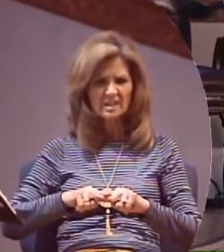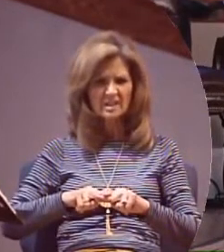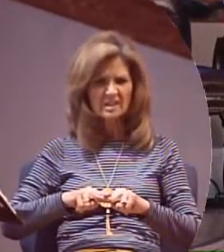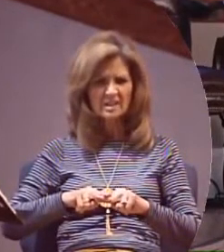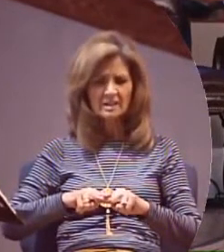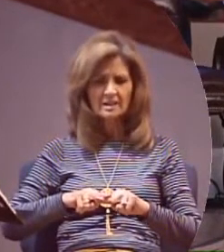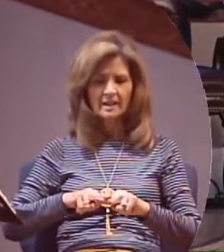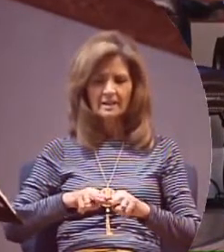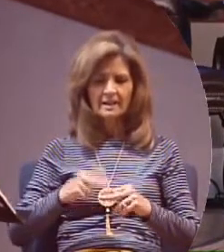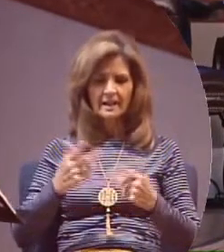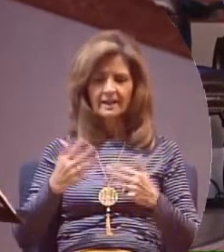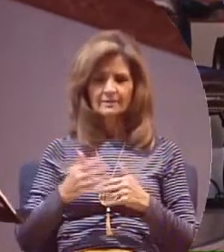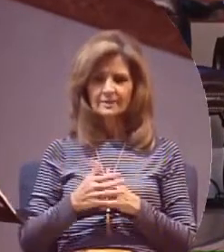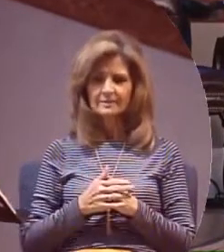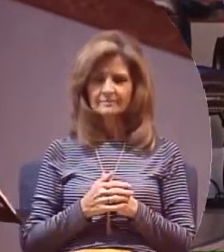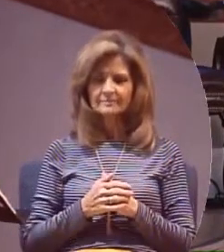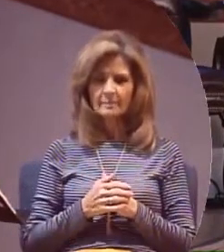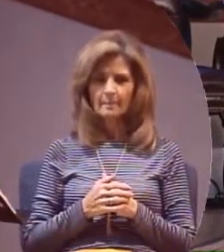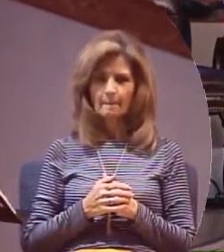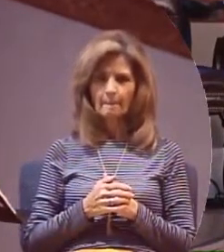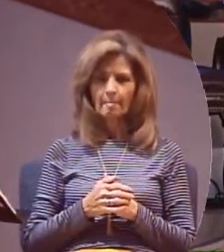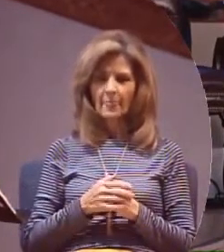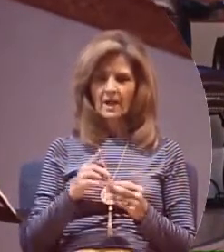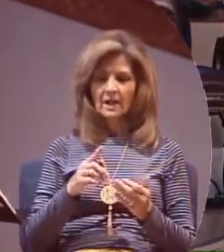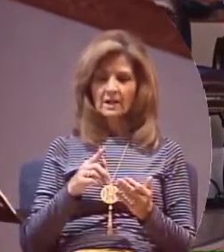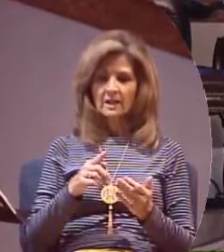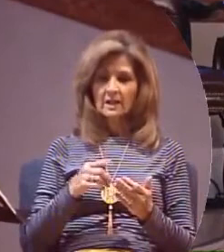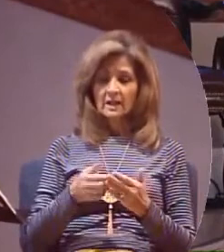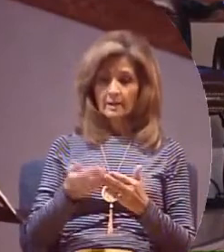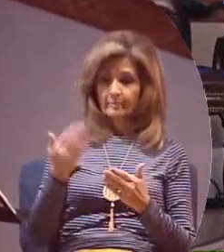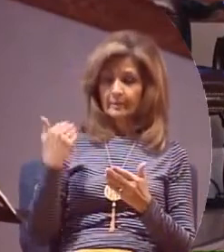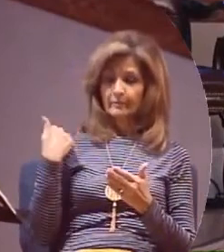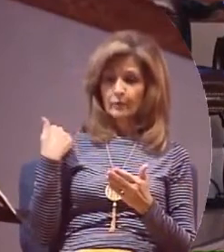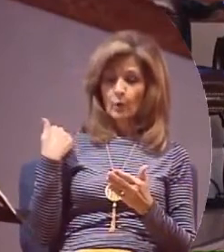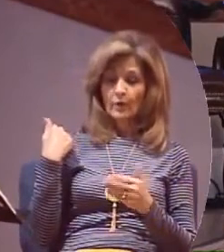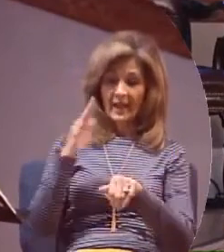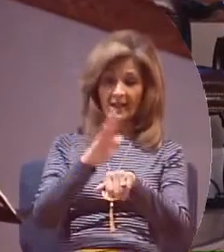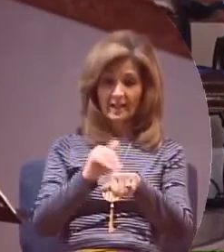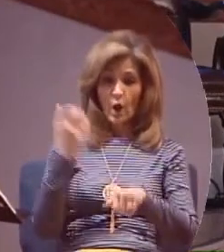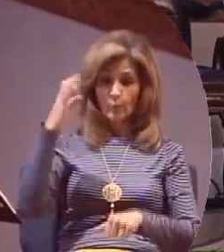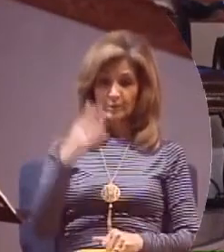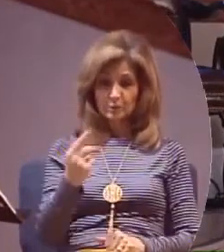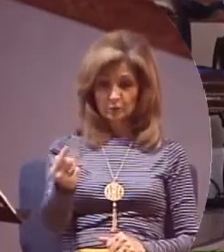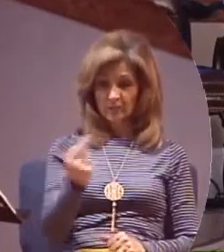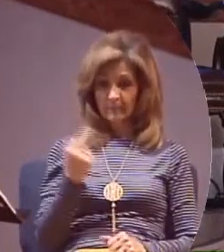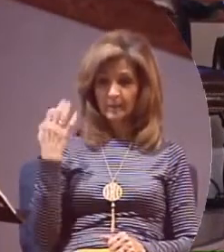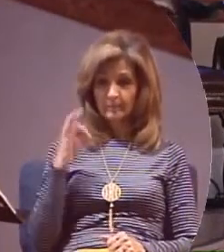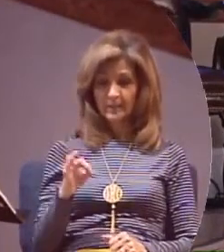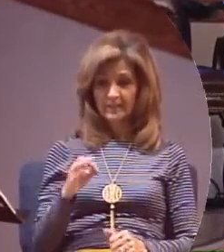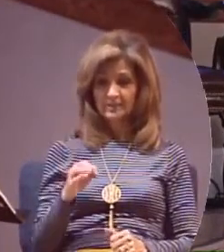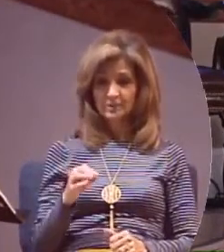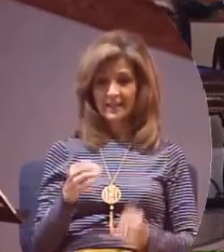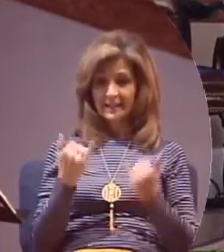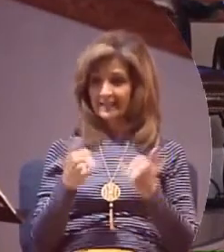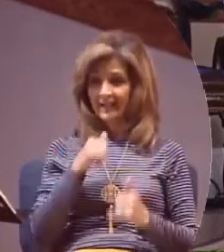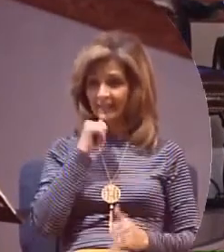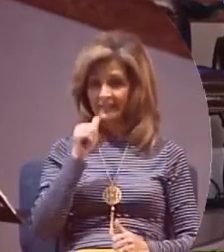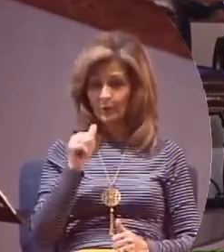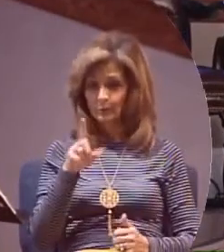There's been some times, you know, when I went to preach. You know, they used to call preachers from the floor. They don't do that much anymore because so many of us are